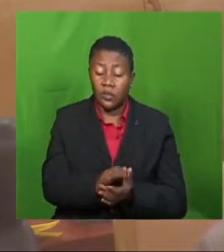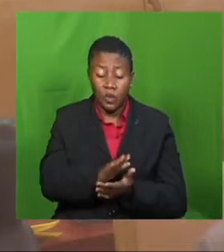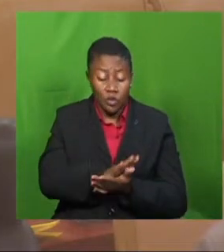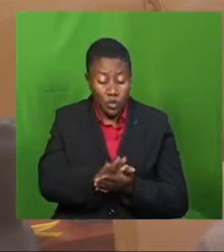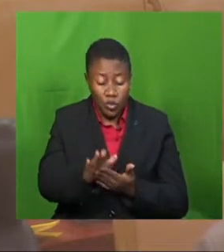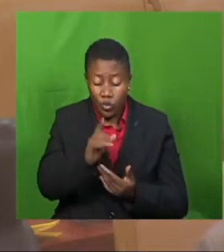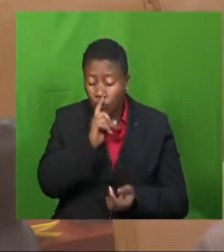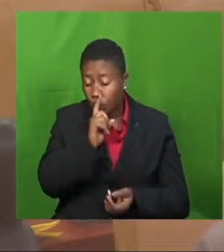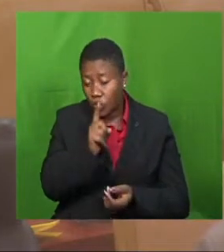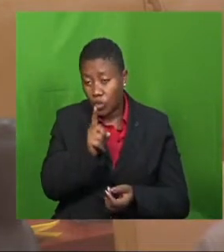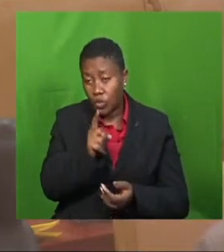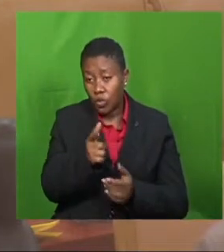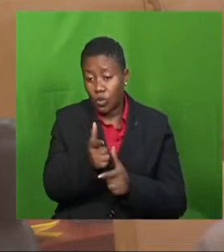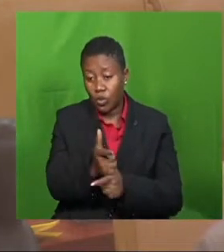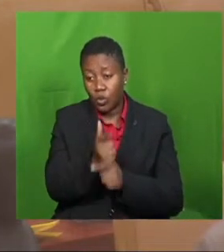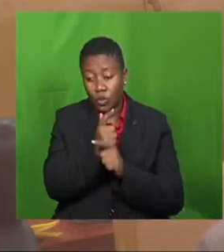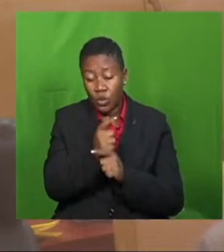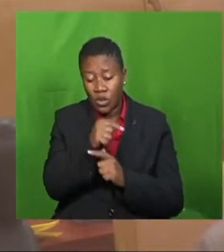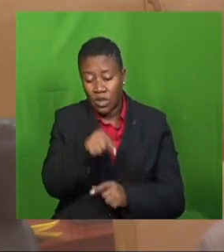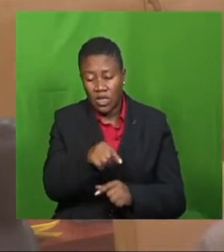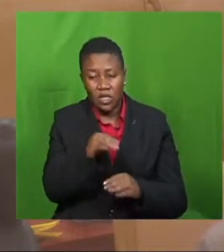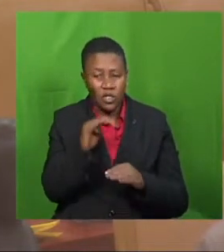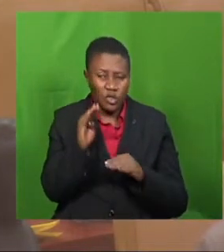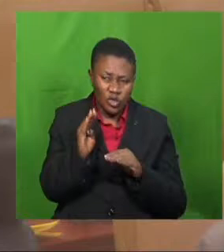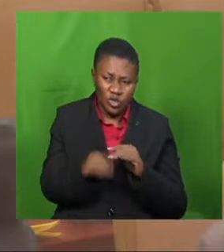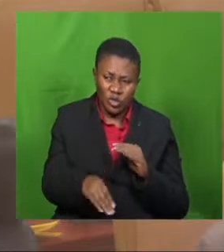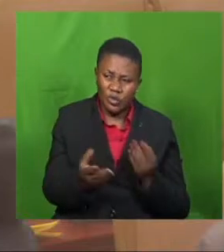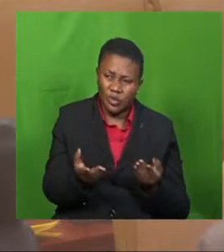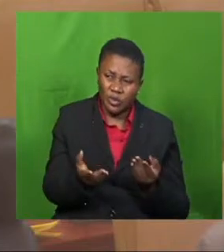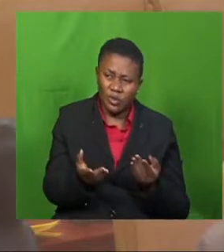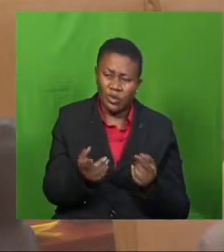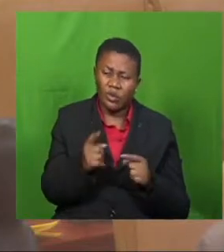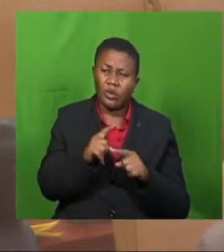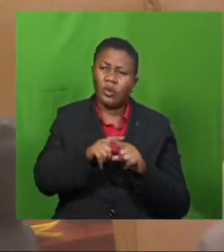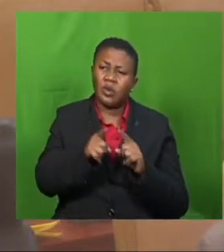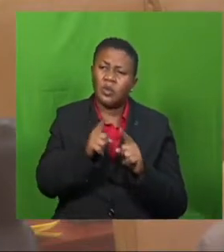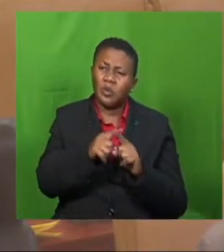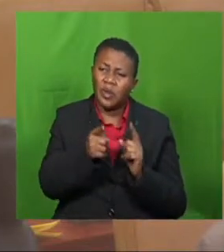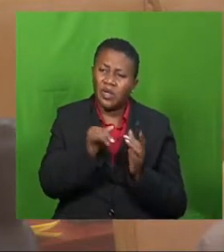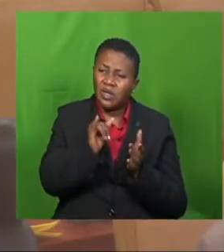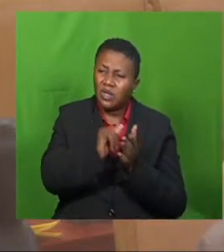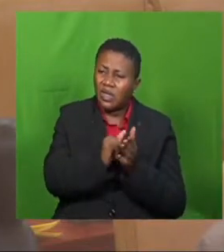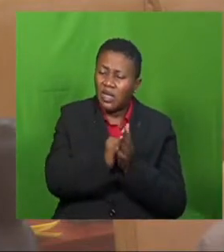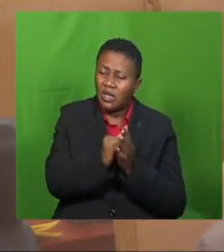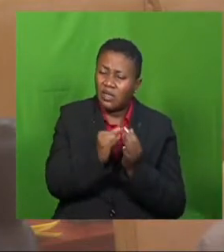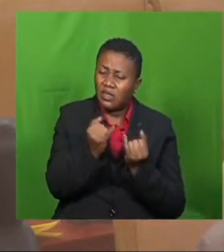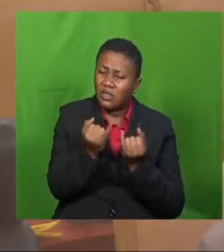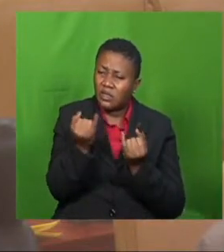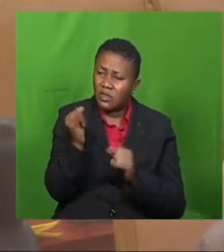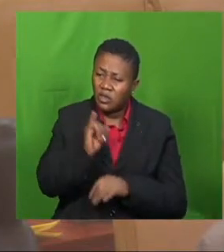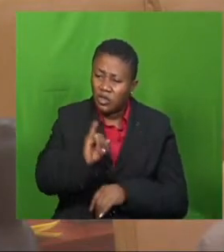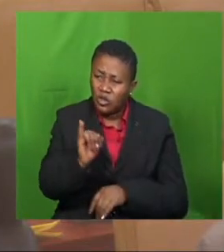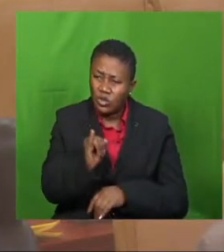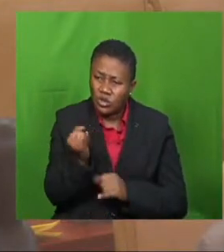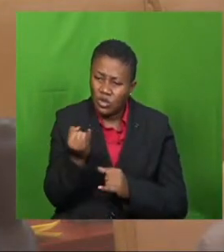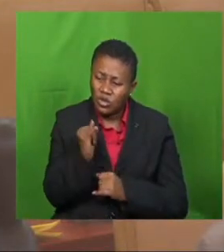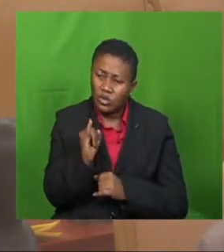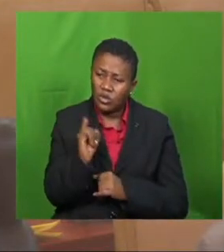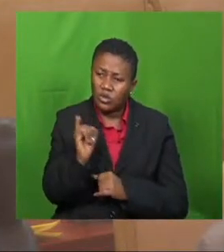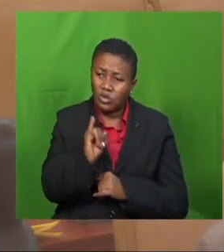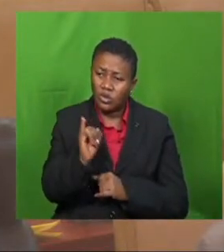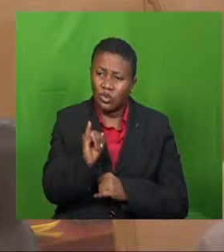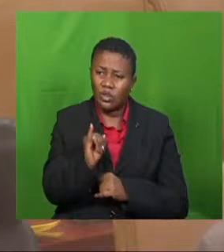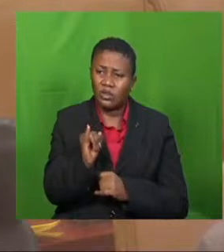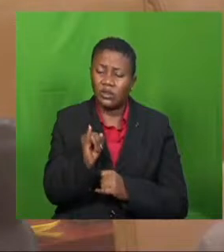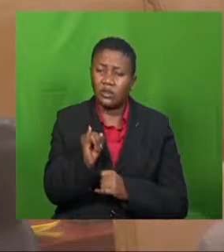itself is quite cheap, but the associated insurance is something that we should be worried about. And that is why I urge